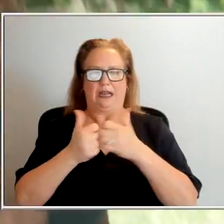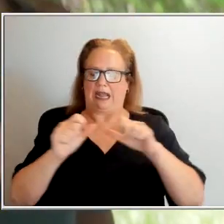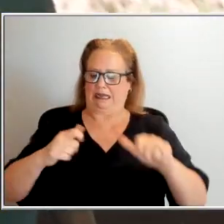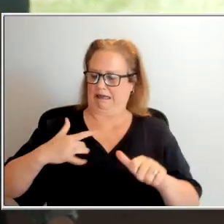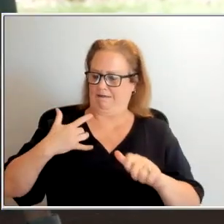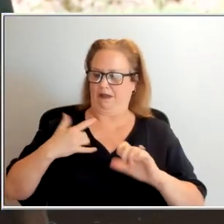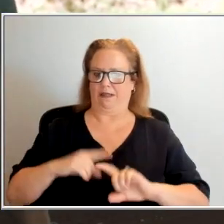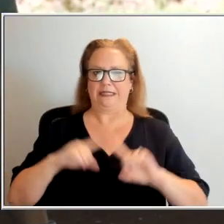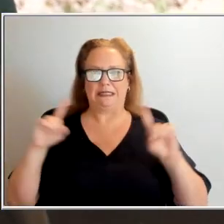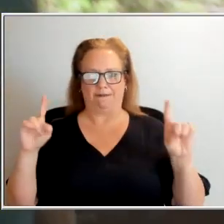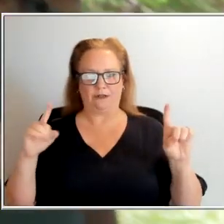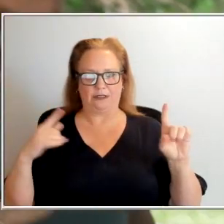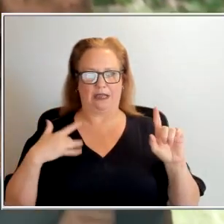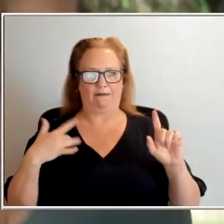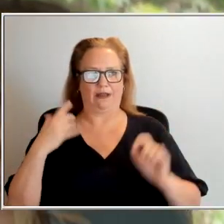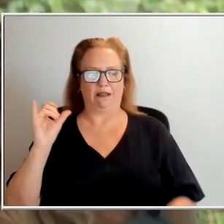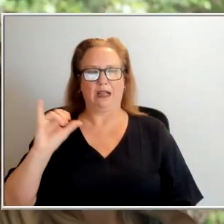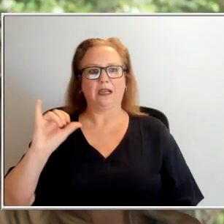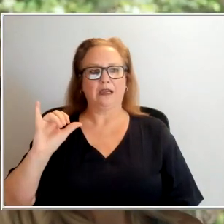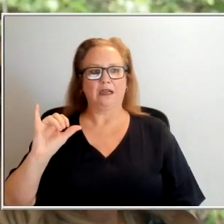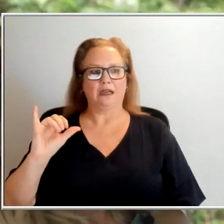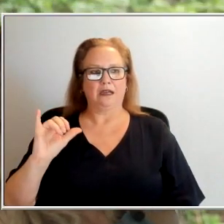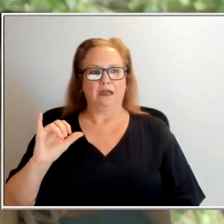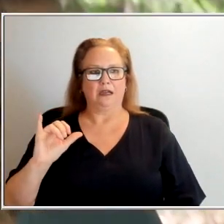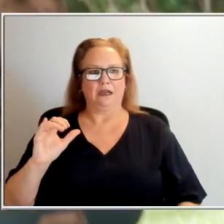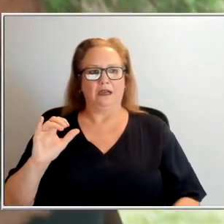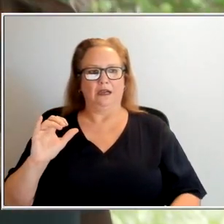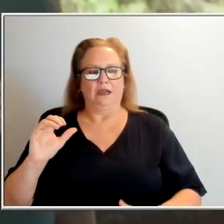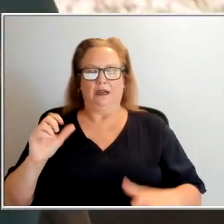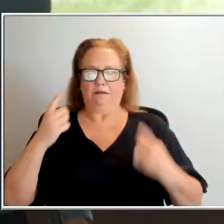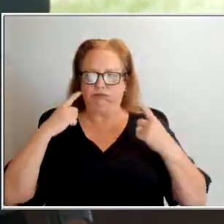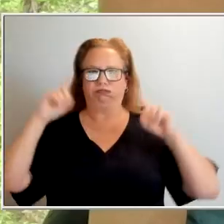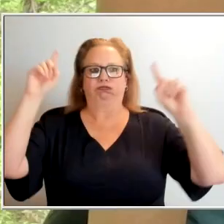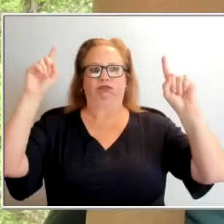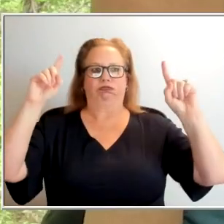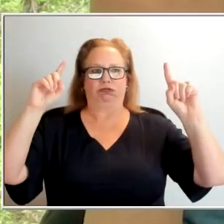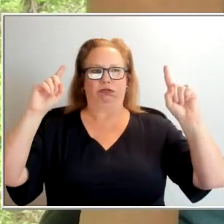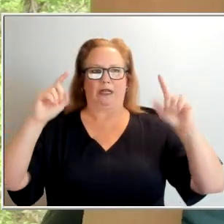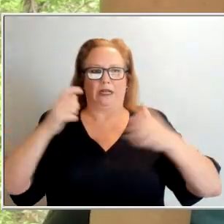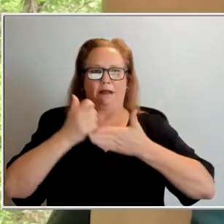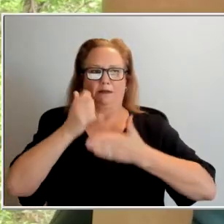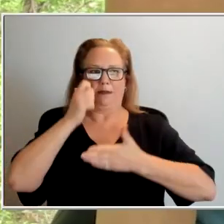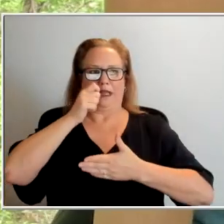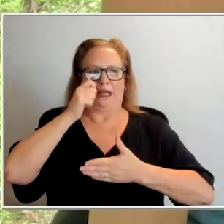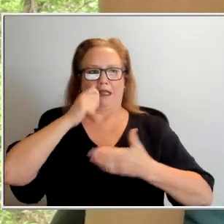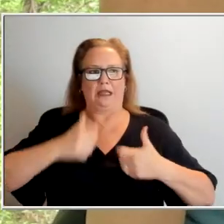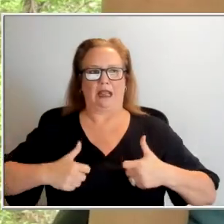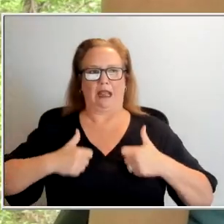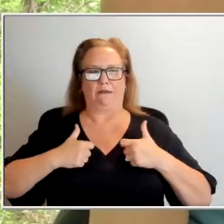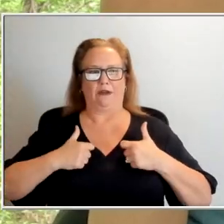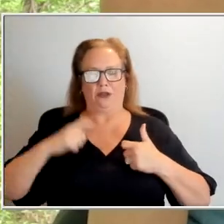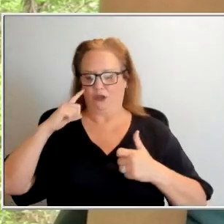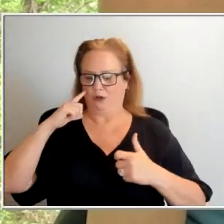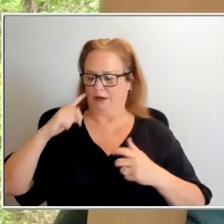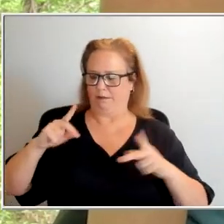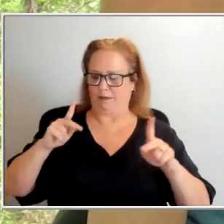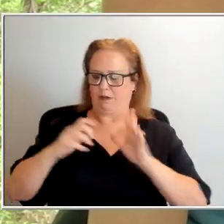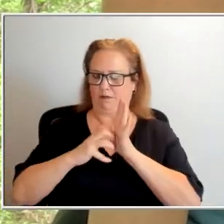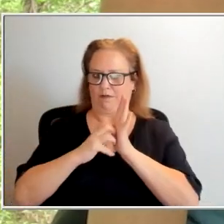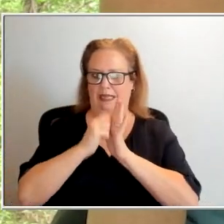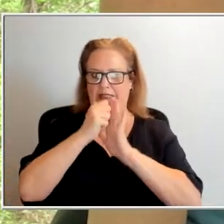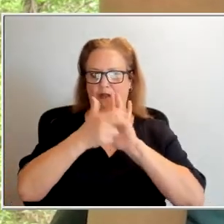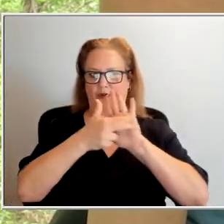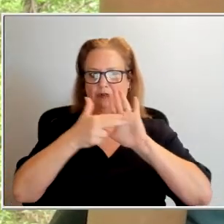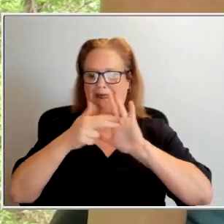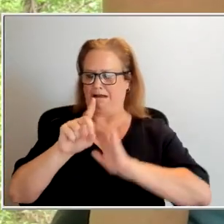difference. I feel like I'm accomplishing something, and it also helps me in my daily life. Do you think sometimes when people have a cancer diagnosis, it's like